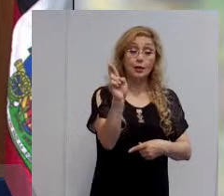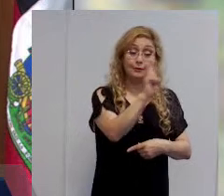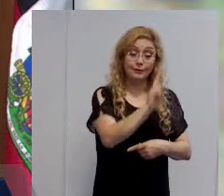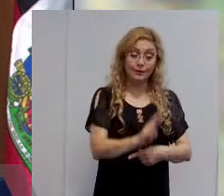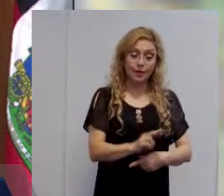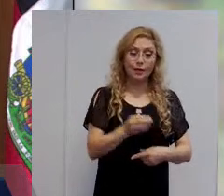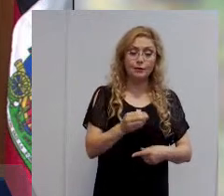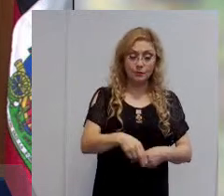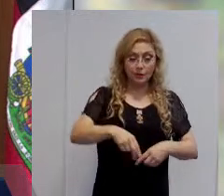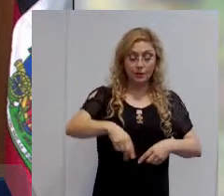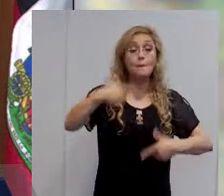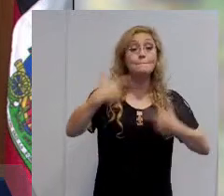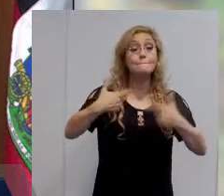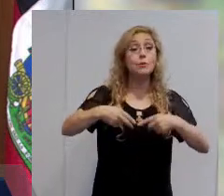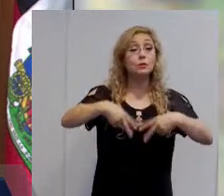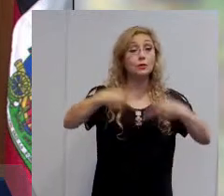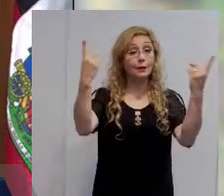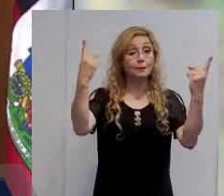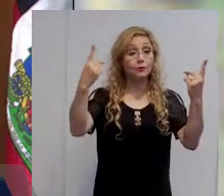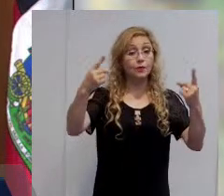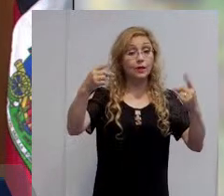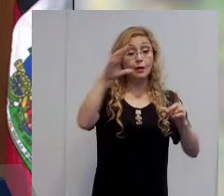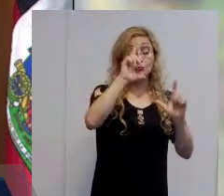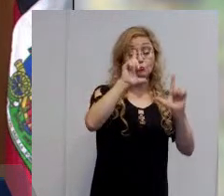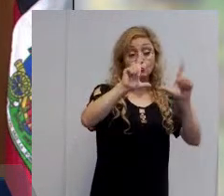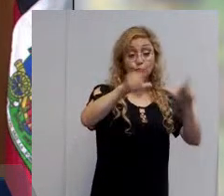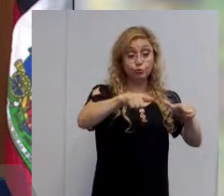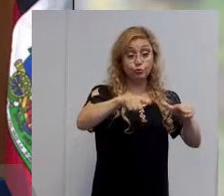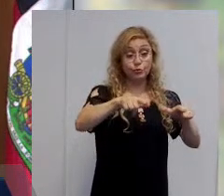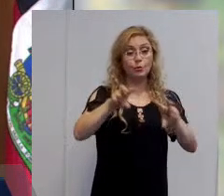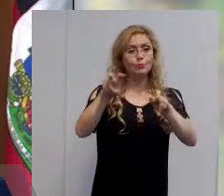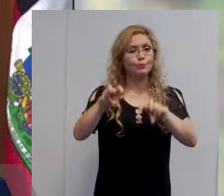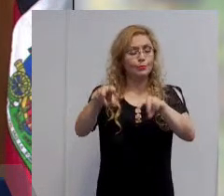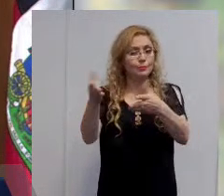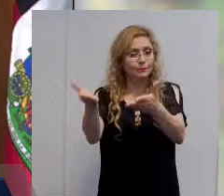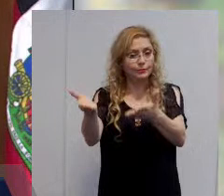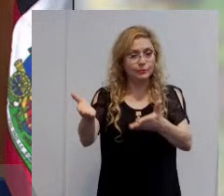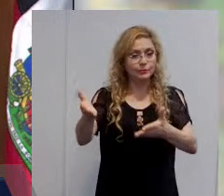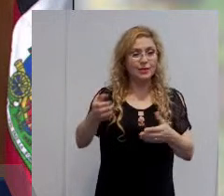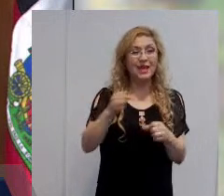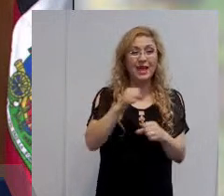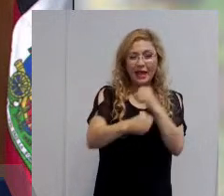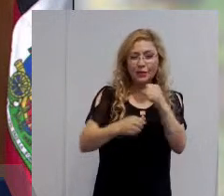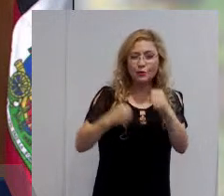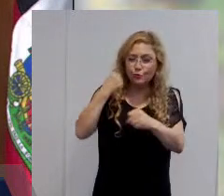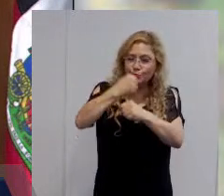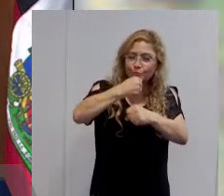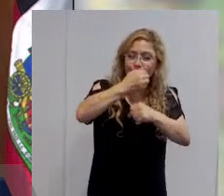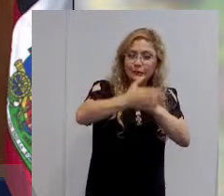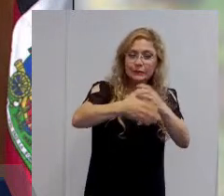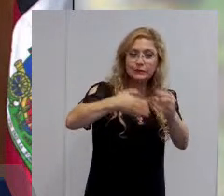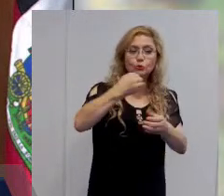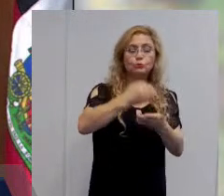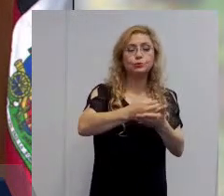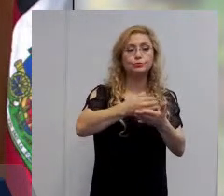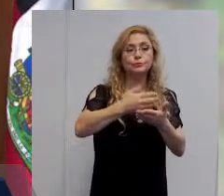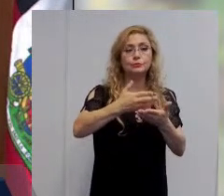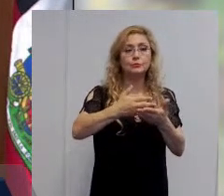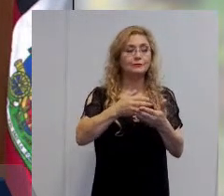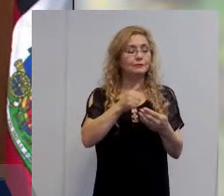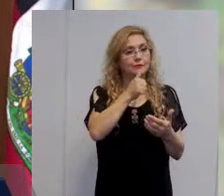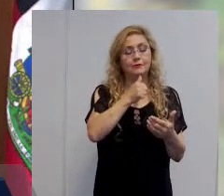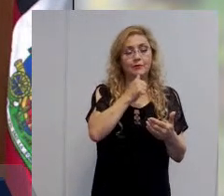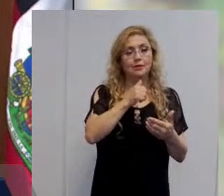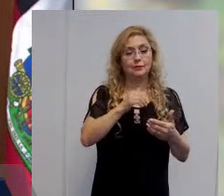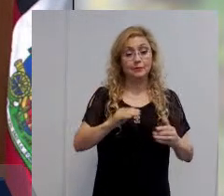in Costa Rica, we are working on public policy for the agricultural sector. This has been underway for several years,